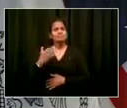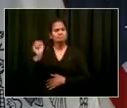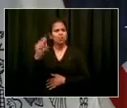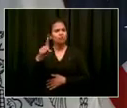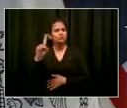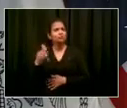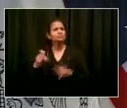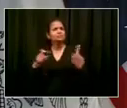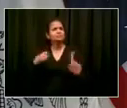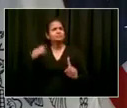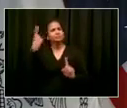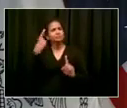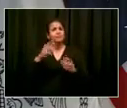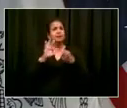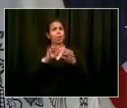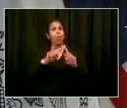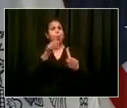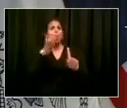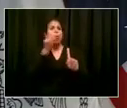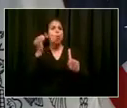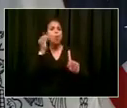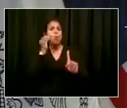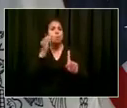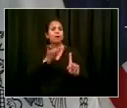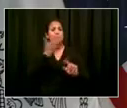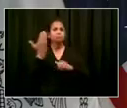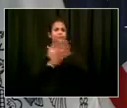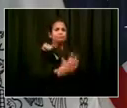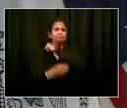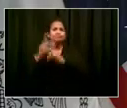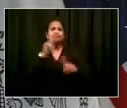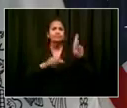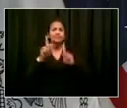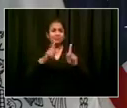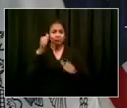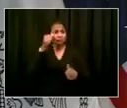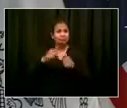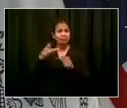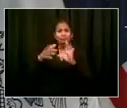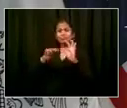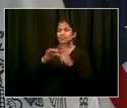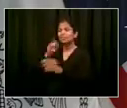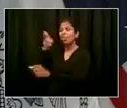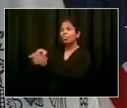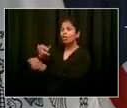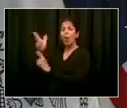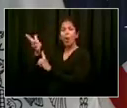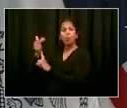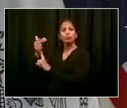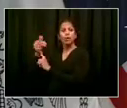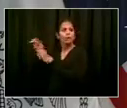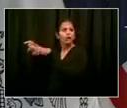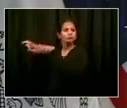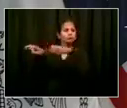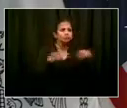that your Social Services Commissioner, Steve Banks, opposed this policy. I'm wondering, is that accurate? And if